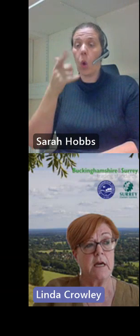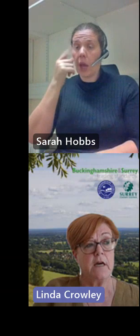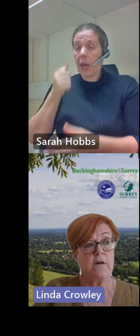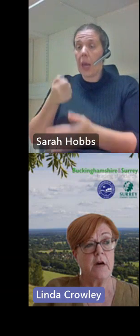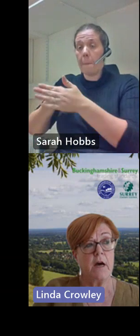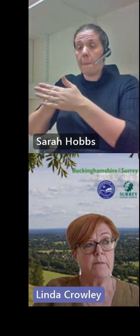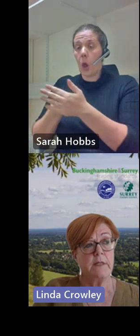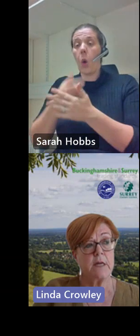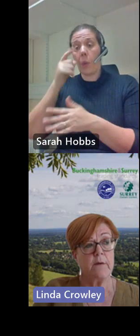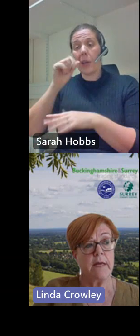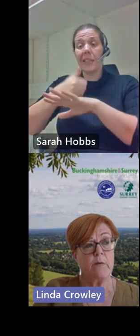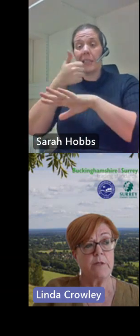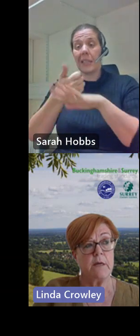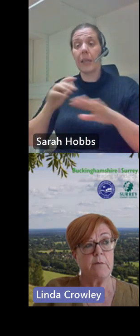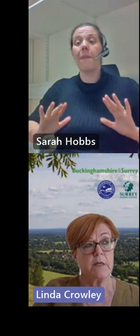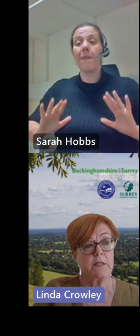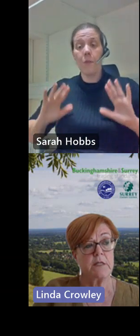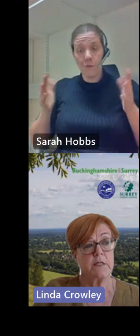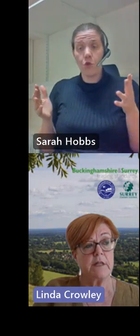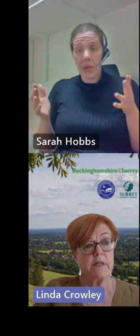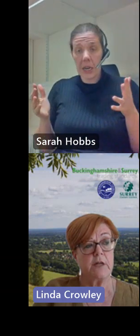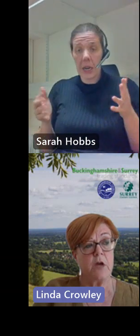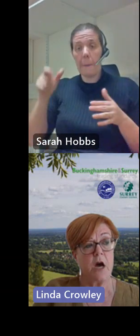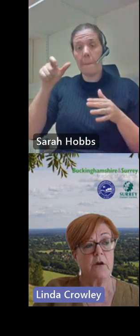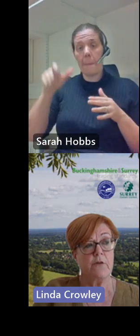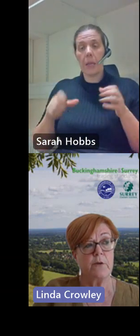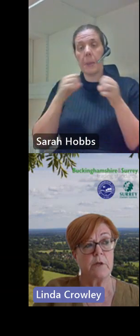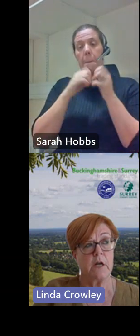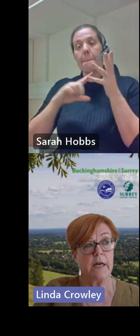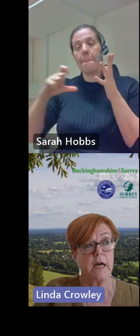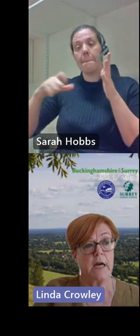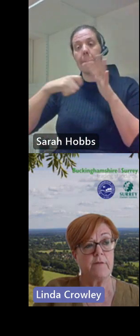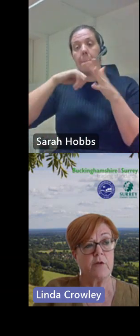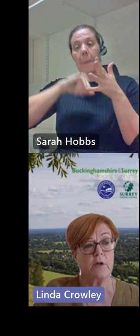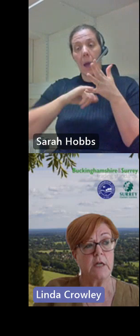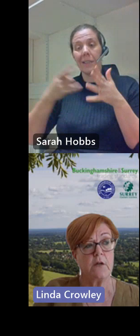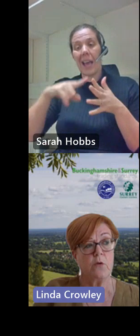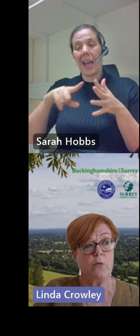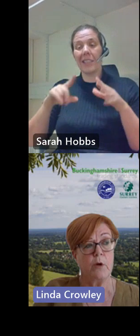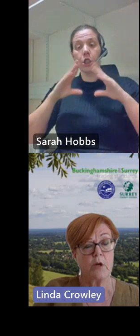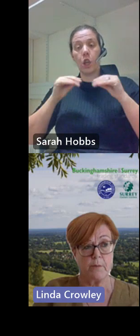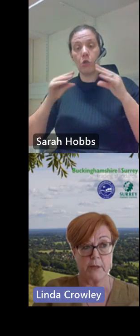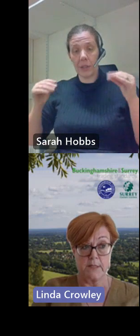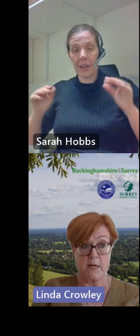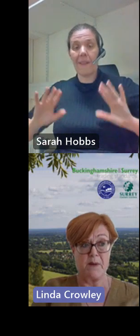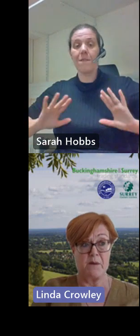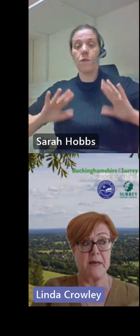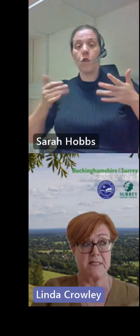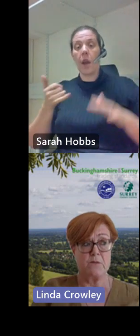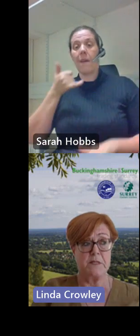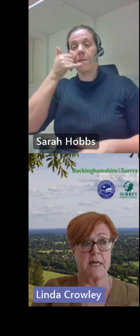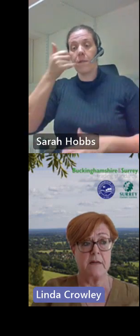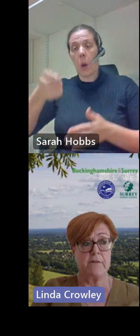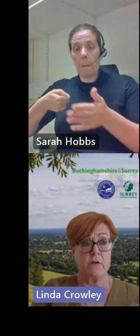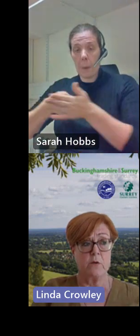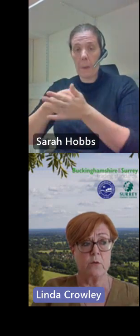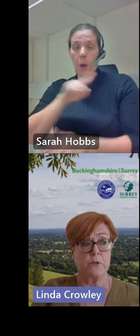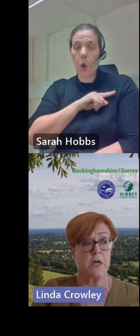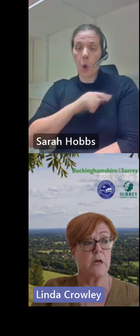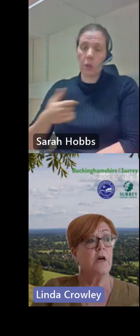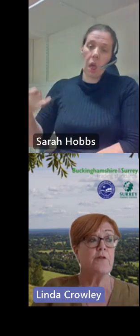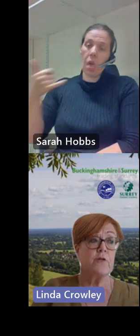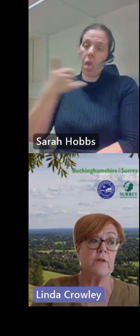free. So anybody in Bucks and Surrey that you know that would like a free call blocker because they're being pestered with